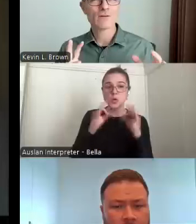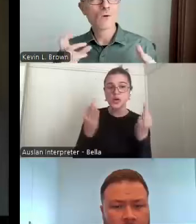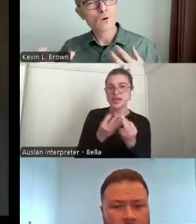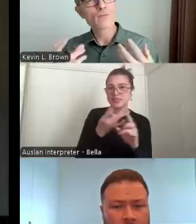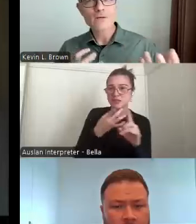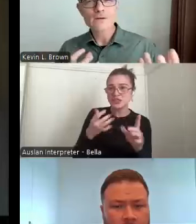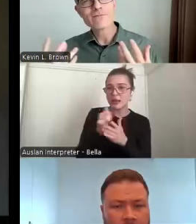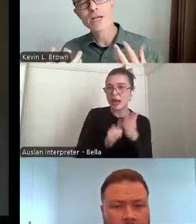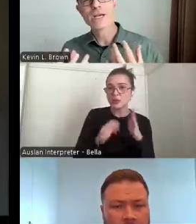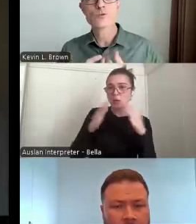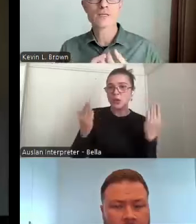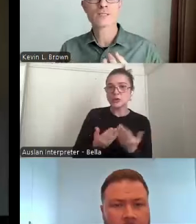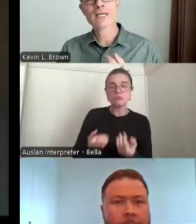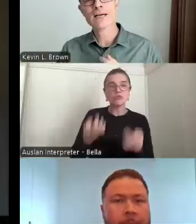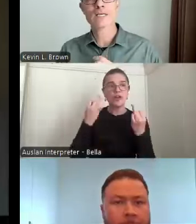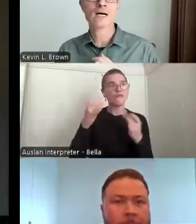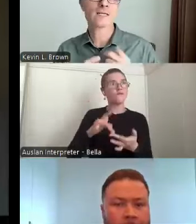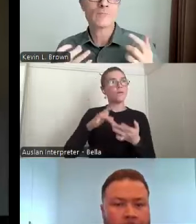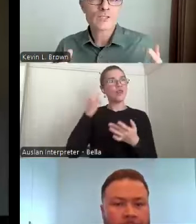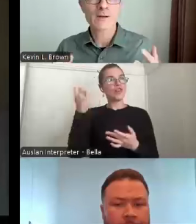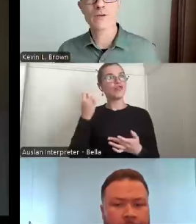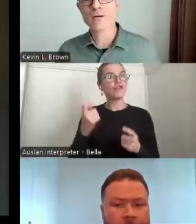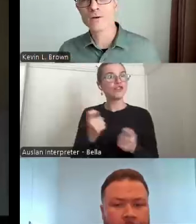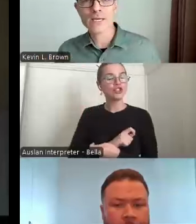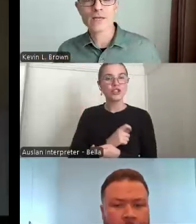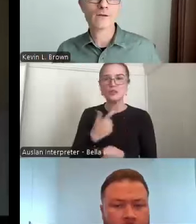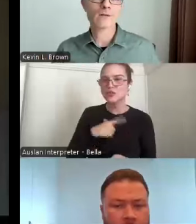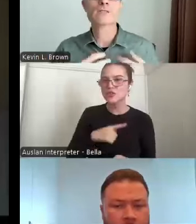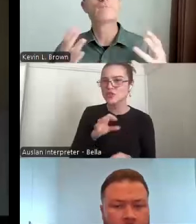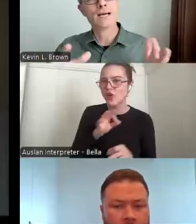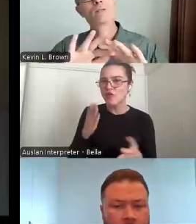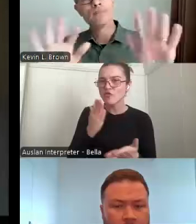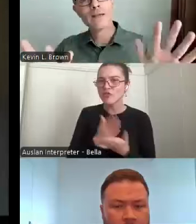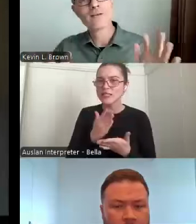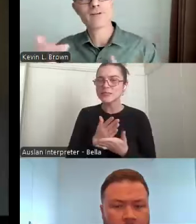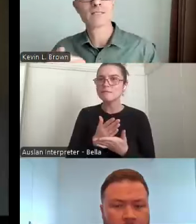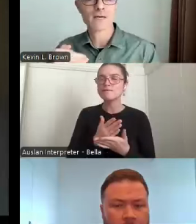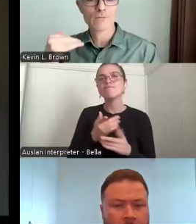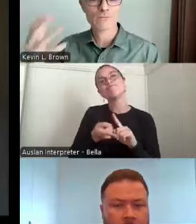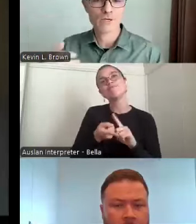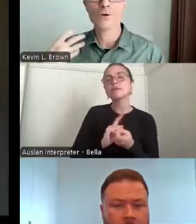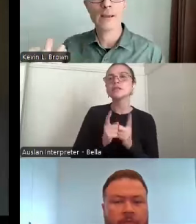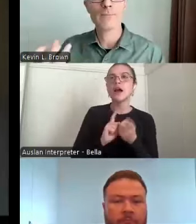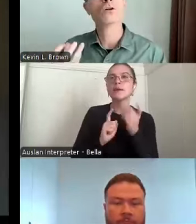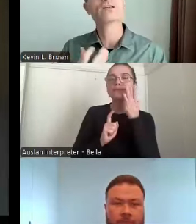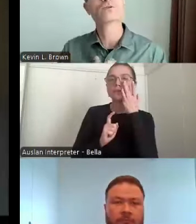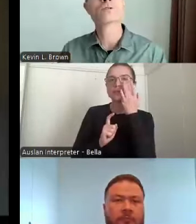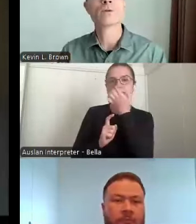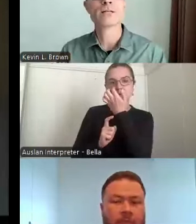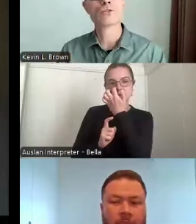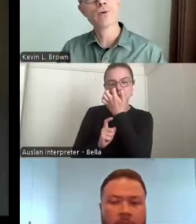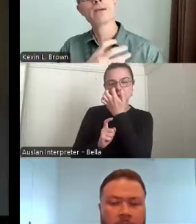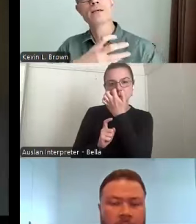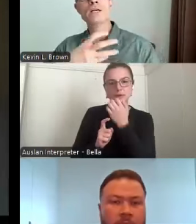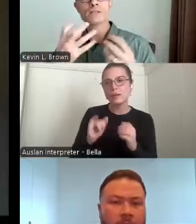have a formal theory of change because sometimes it's not as much about, you know, again, sometimes, and many of you have asked about, you know, maybe under-resourced